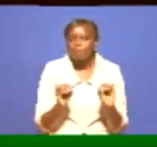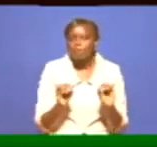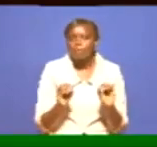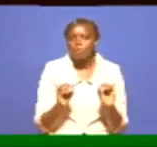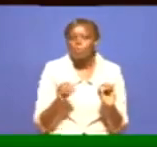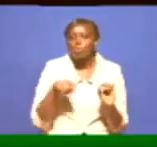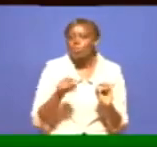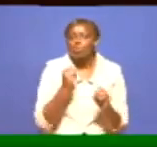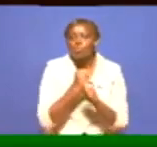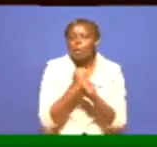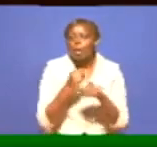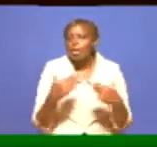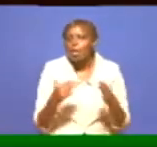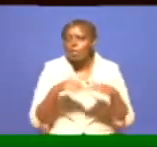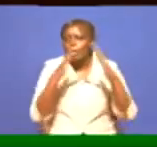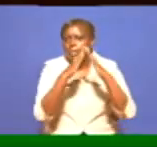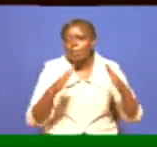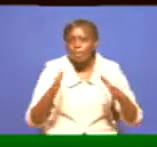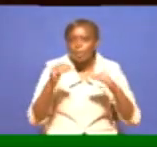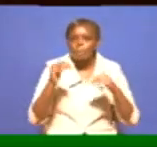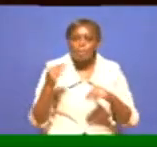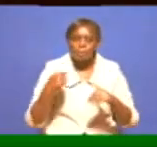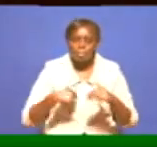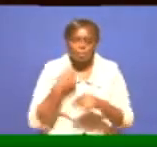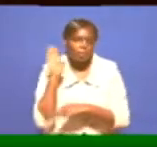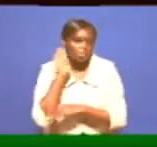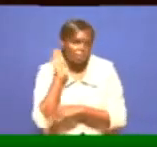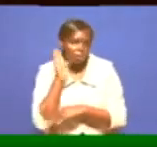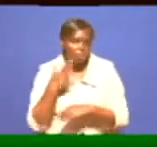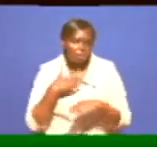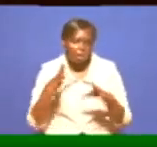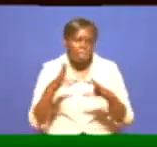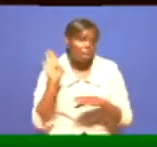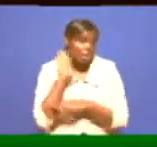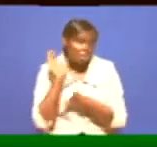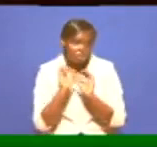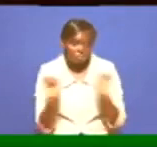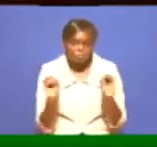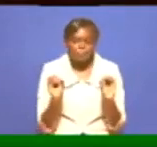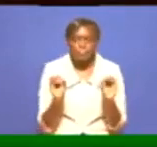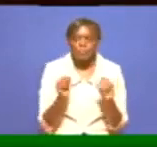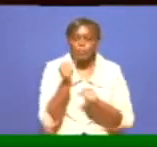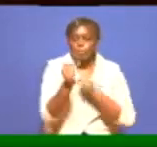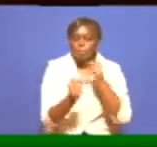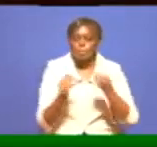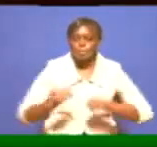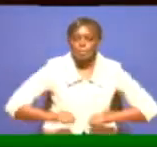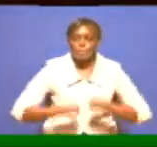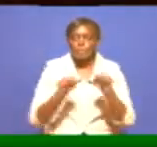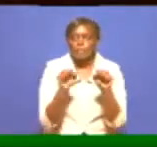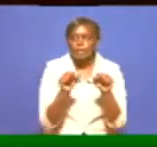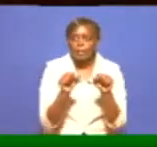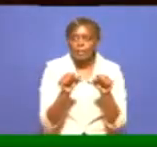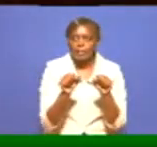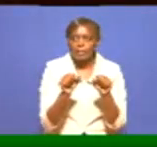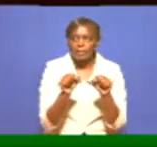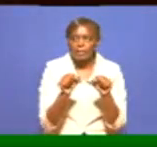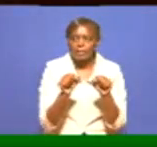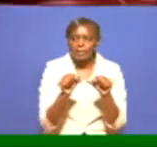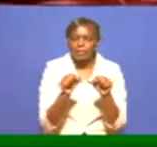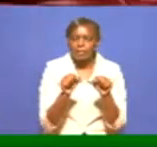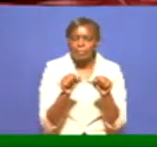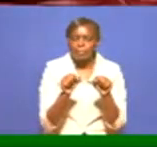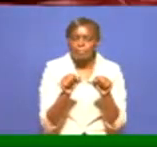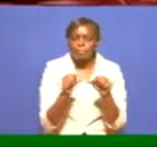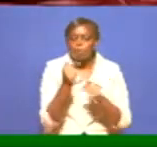in the House and expect me to listen to you. So I'm not going to listen to you. Proceed, Honorable Chair. I'm not out of order.